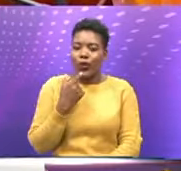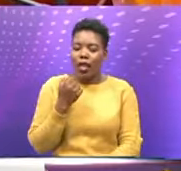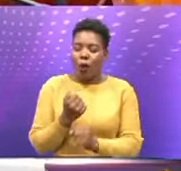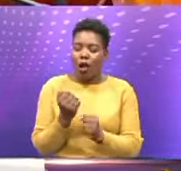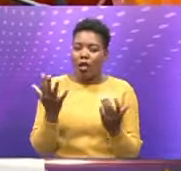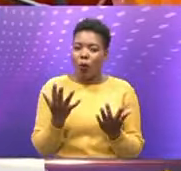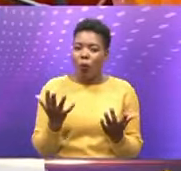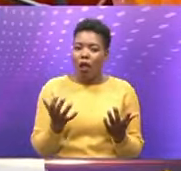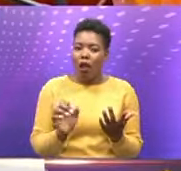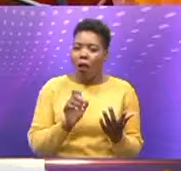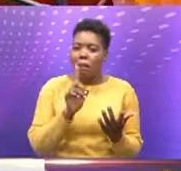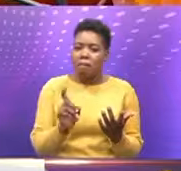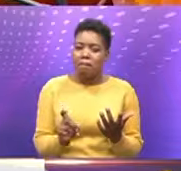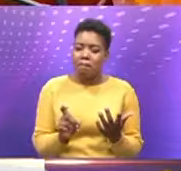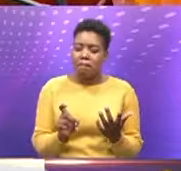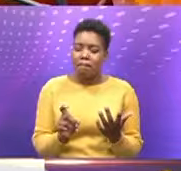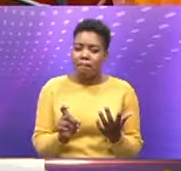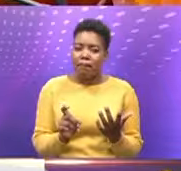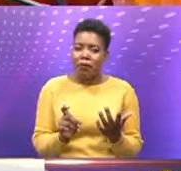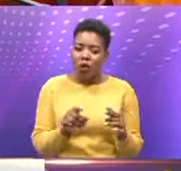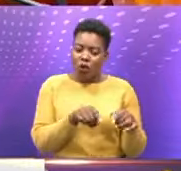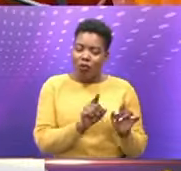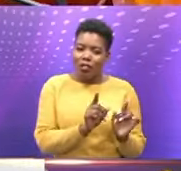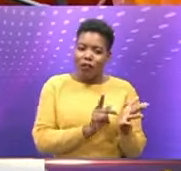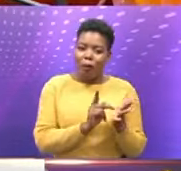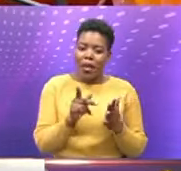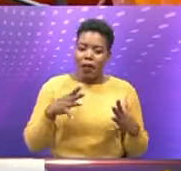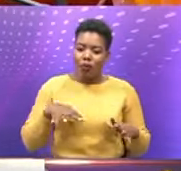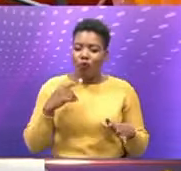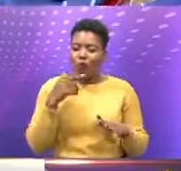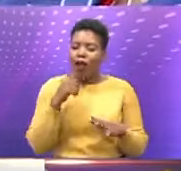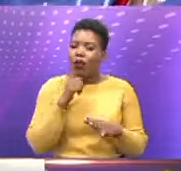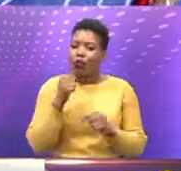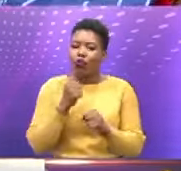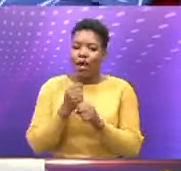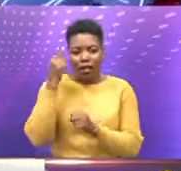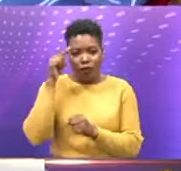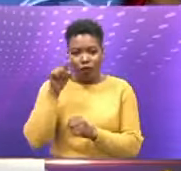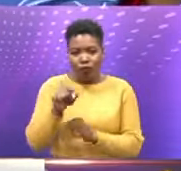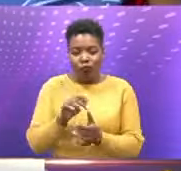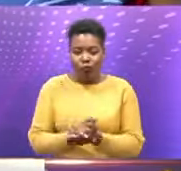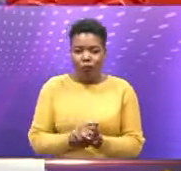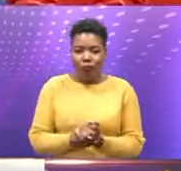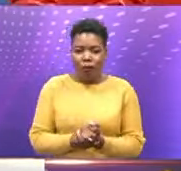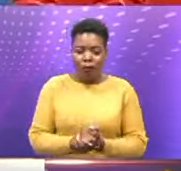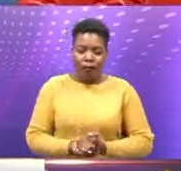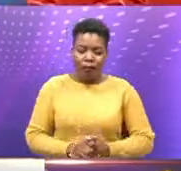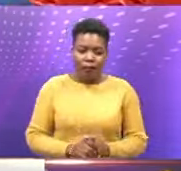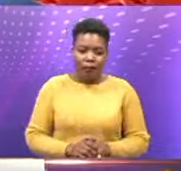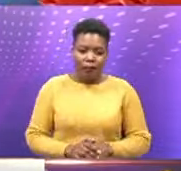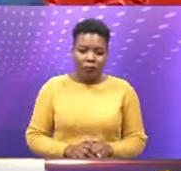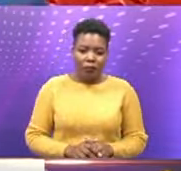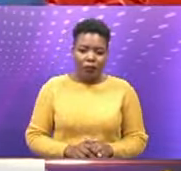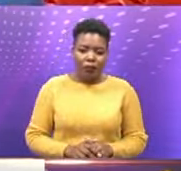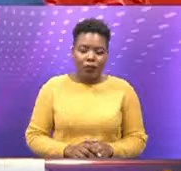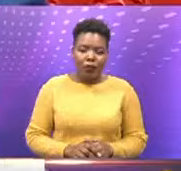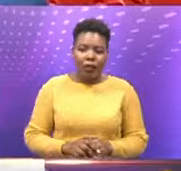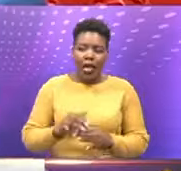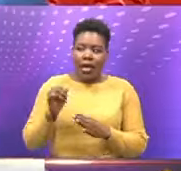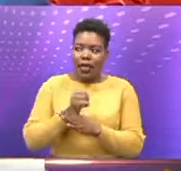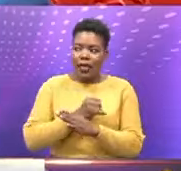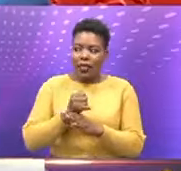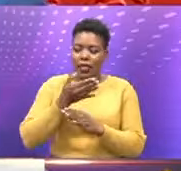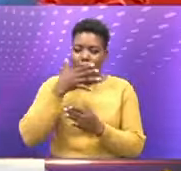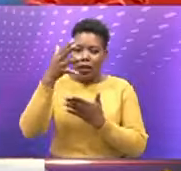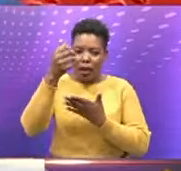working? So you are paying people who are not working for you. In our demand of strike notice was that interns be posted